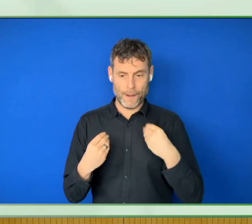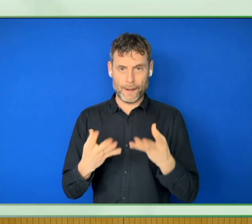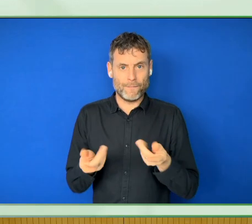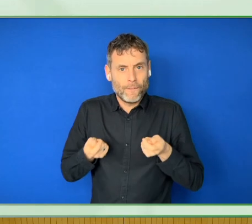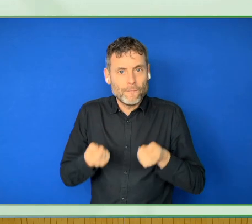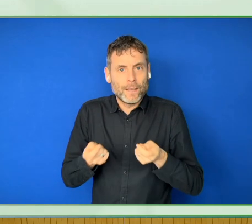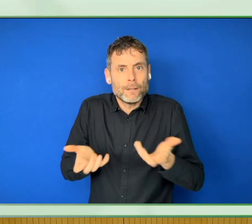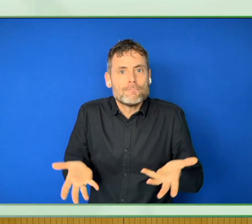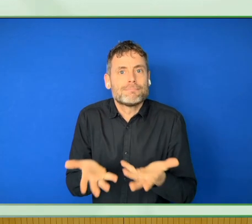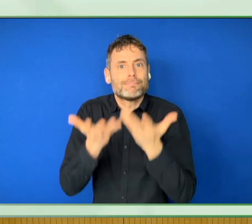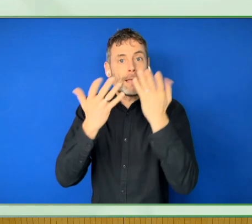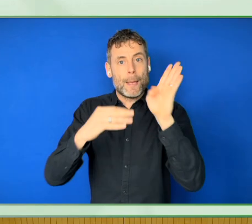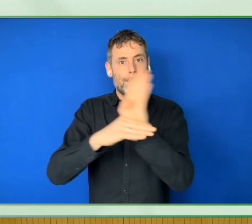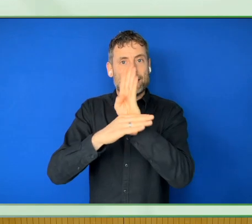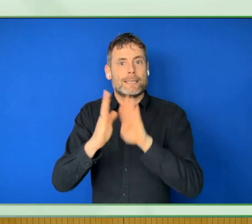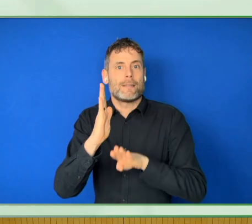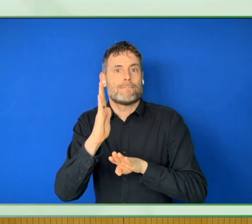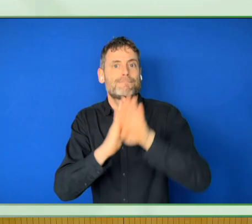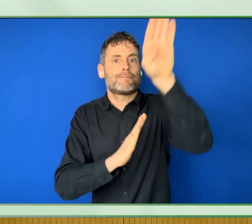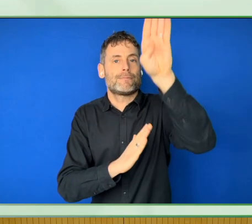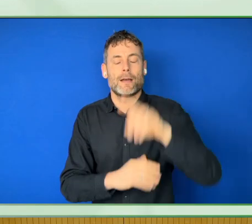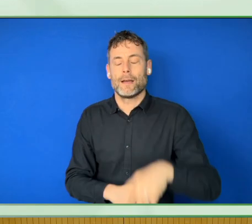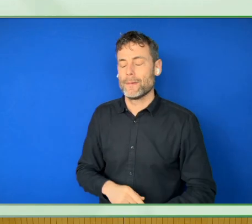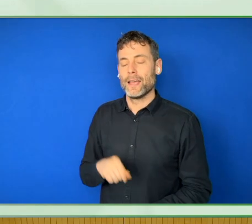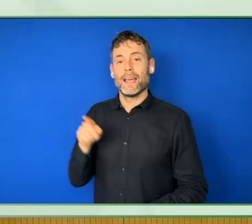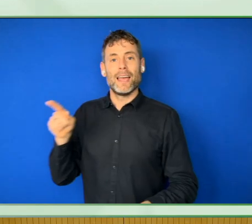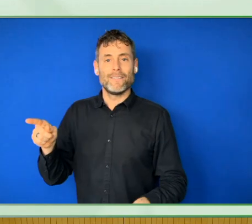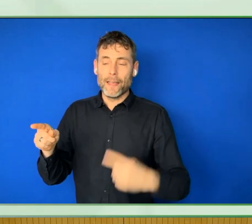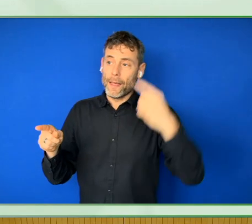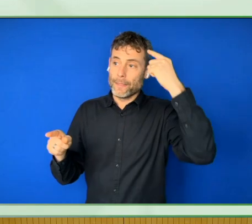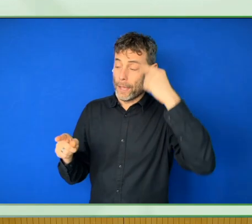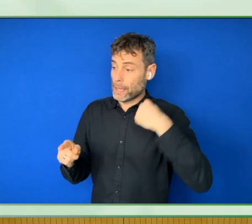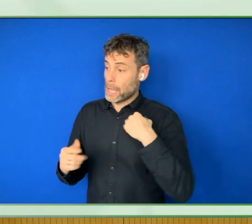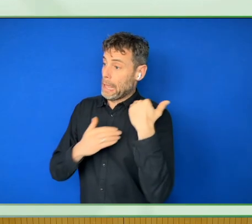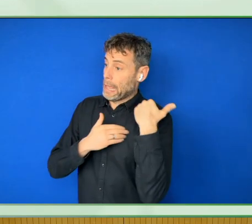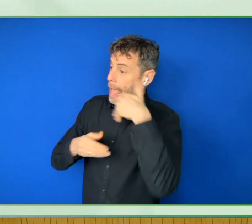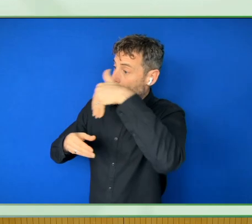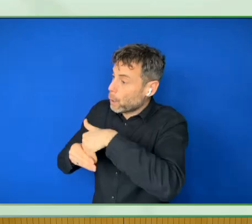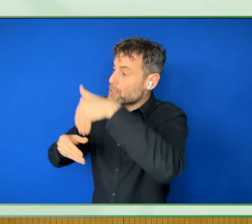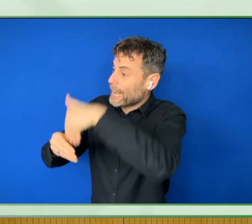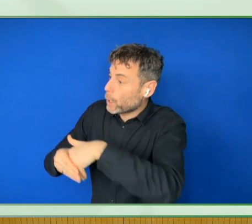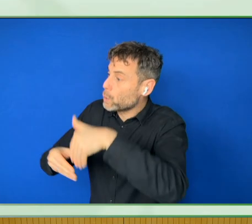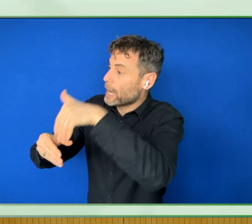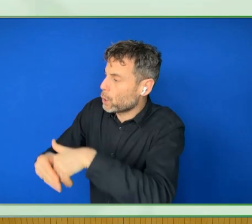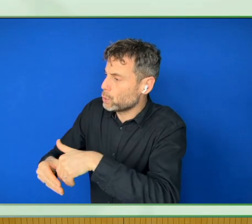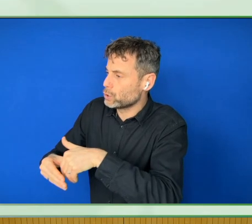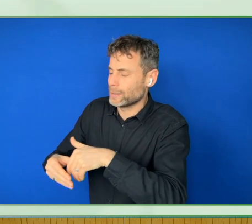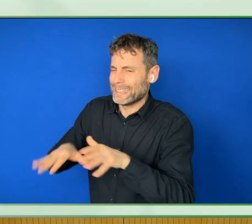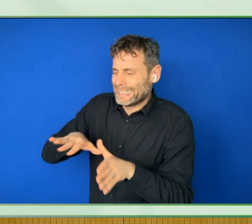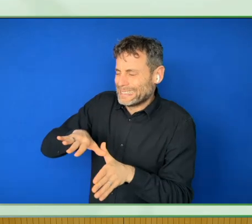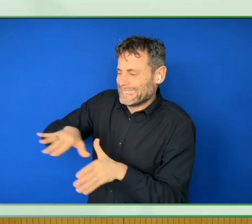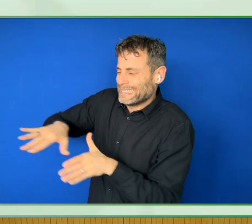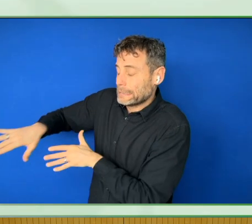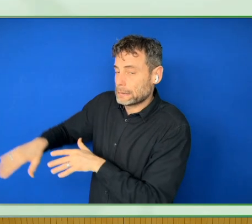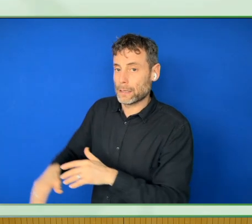it's just about inclusion, they never hear the business about treating people properly, being good for business, and that the compliance